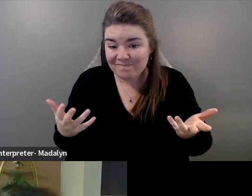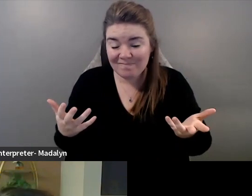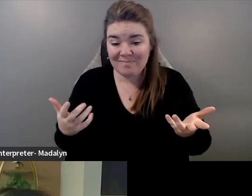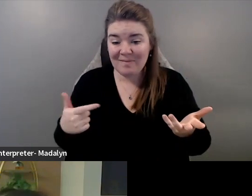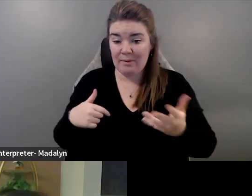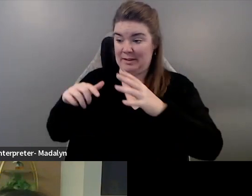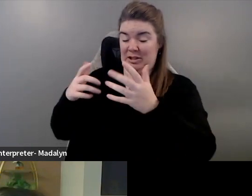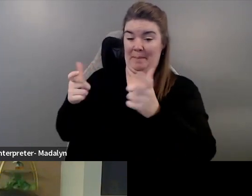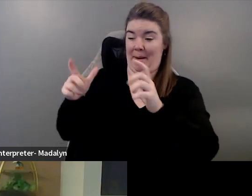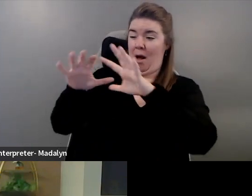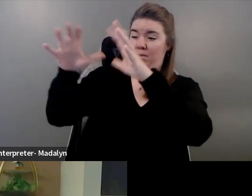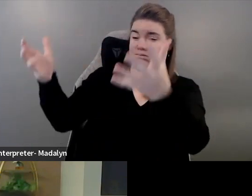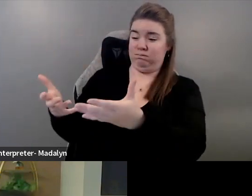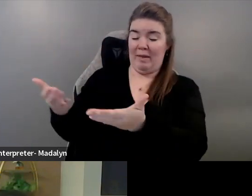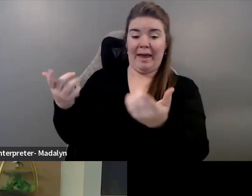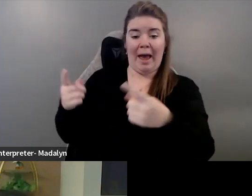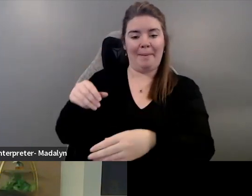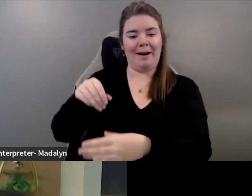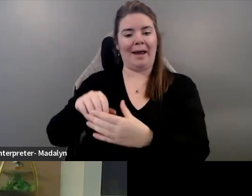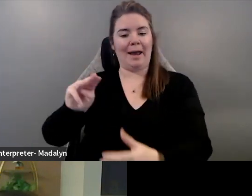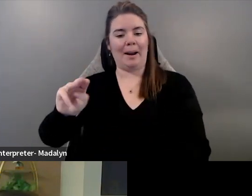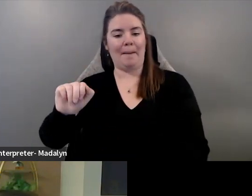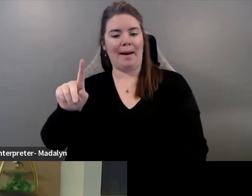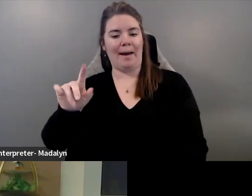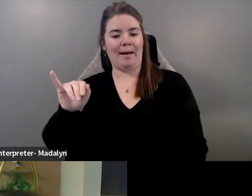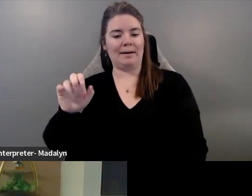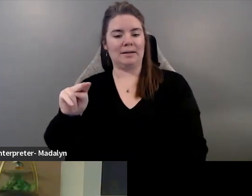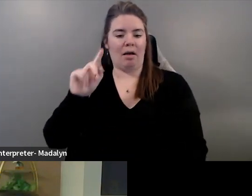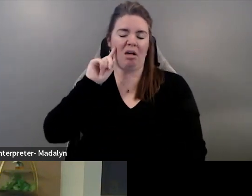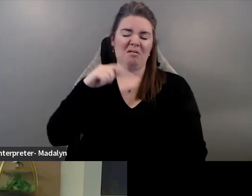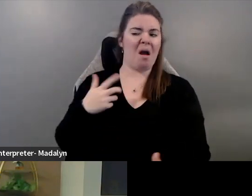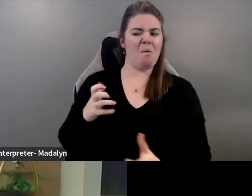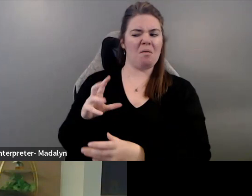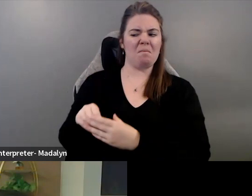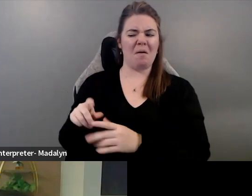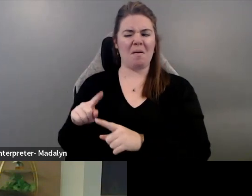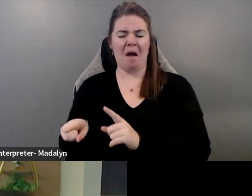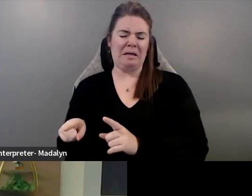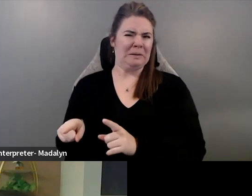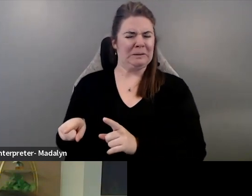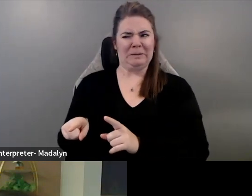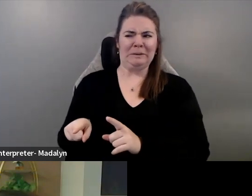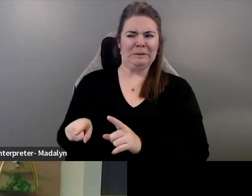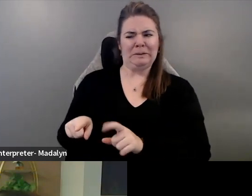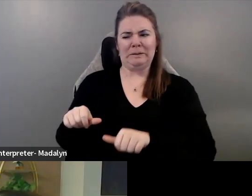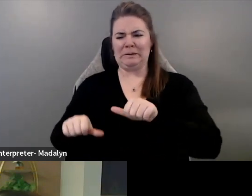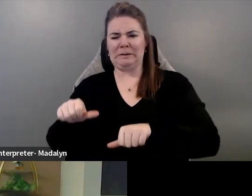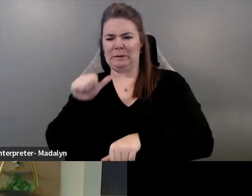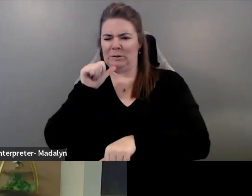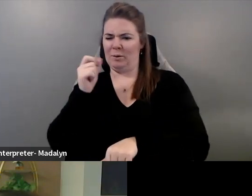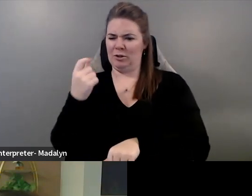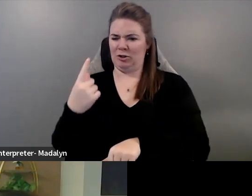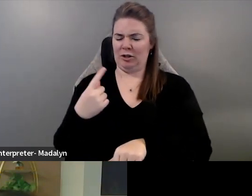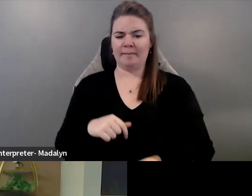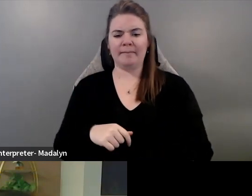that was happening in Madison, and I always kind of wanted to be a part of it, but I didn't really quite understand it. And I'm hoping to kind of smooth